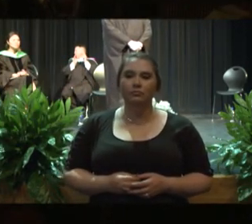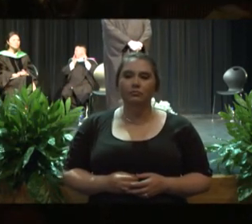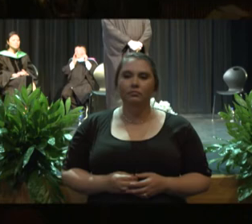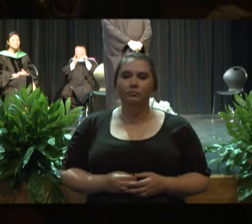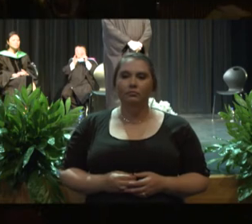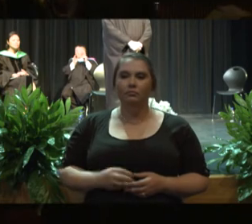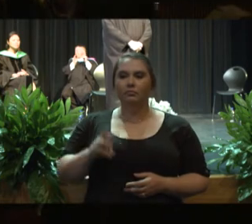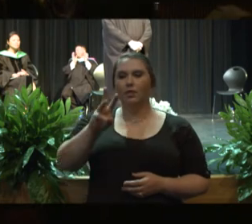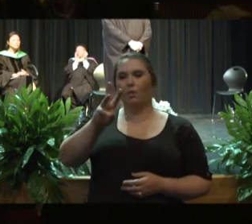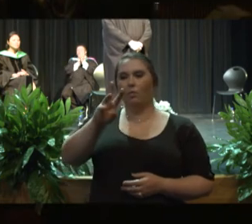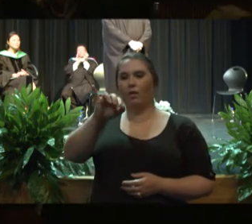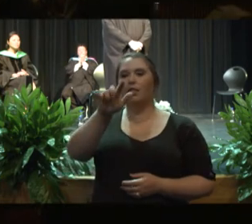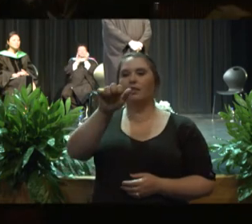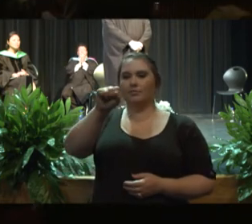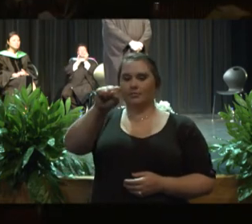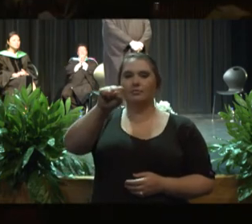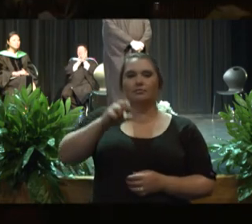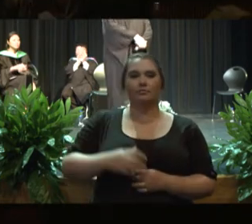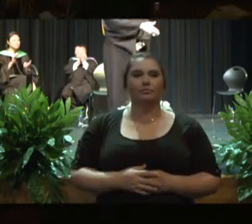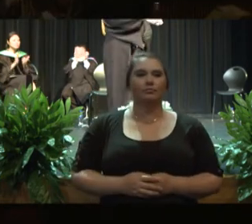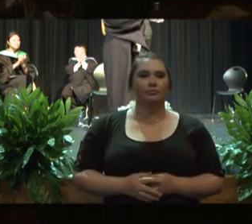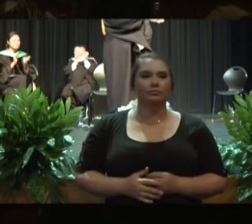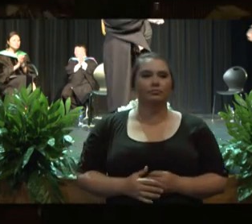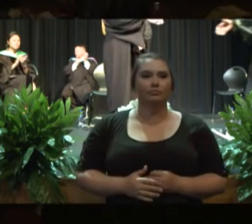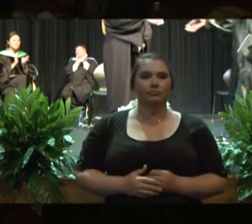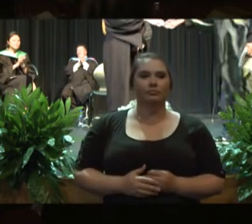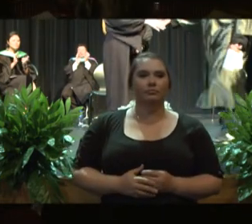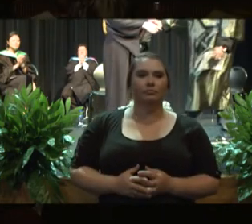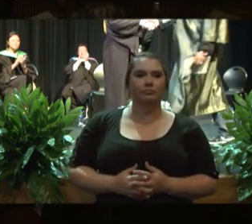Keith Ramon Willis.